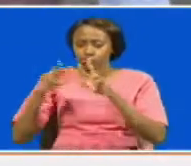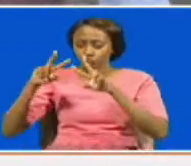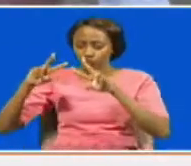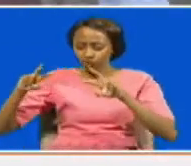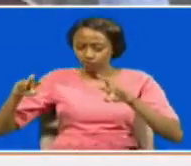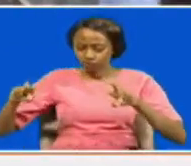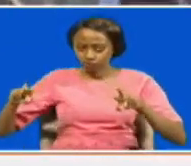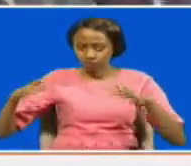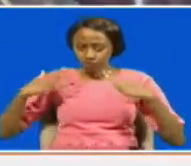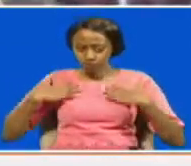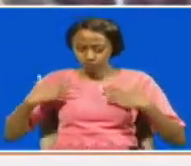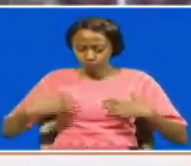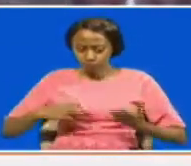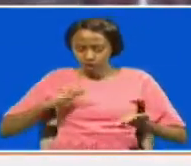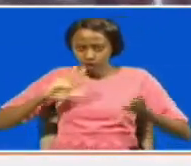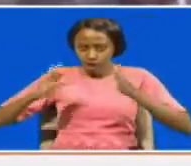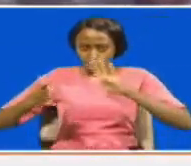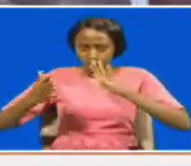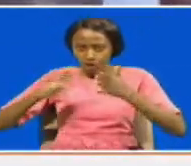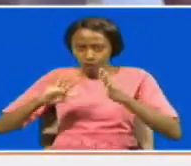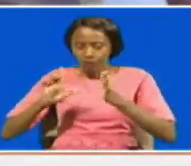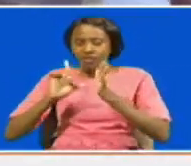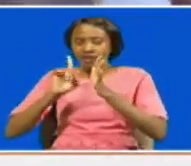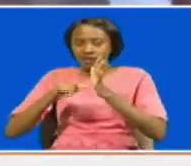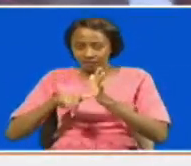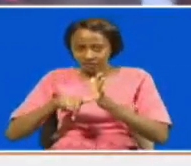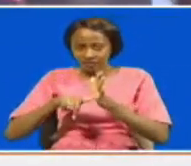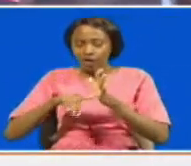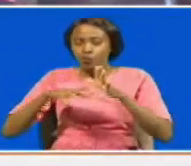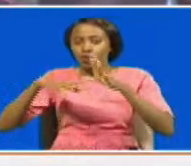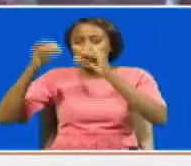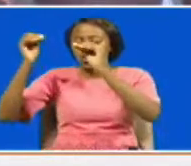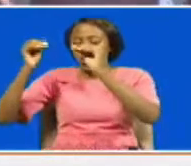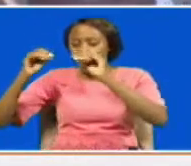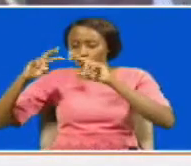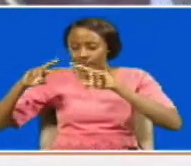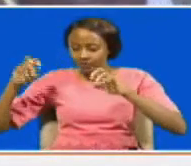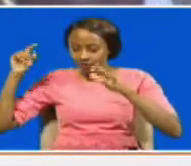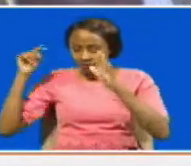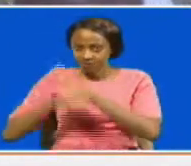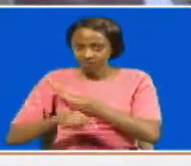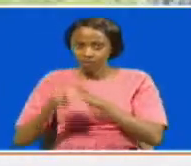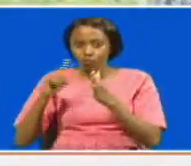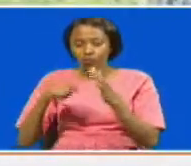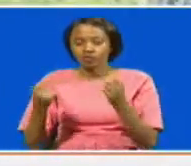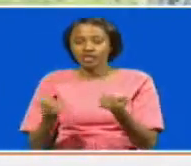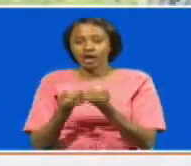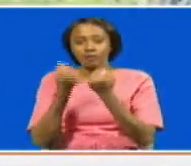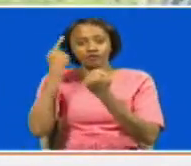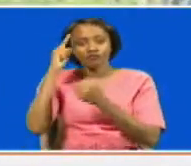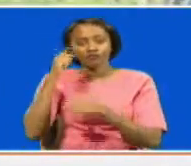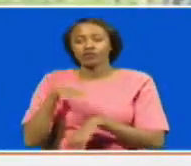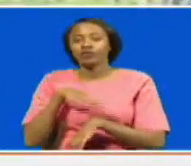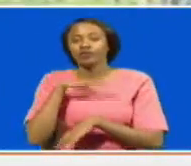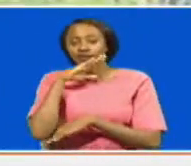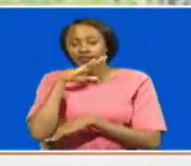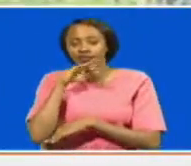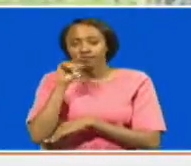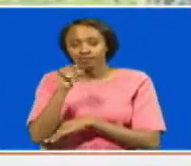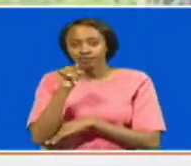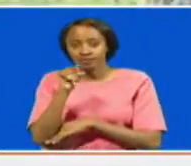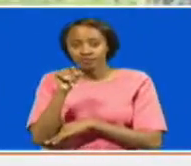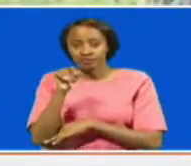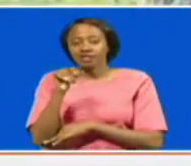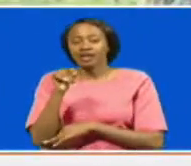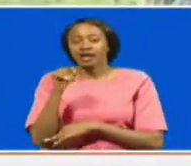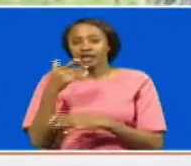samples which will help us in analysis and finding the truth of what led to the death of Jeff. Madaktari watatengeneza